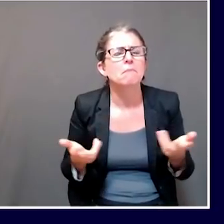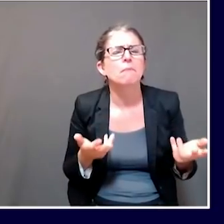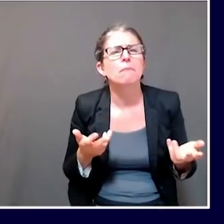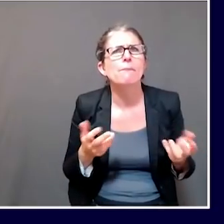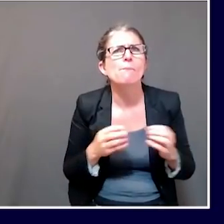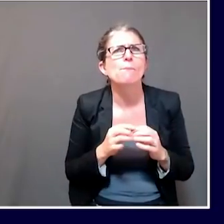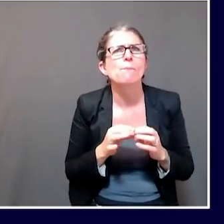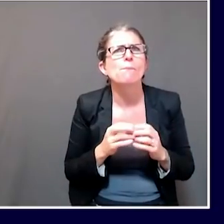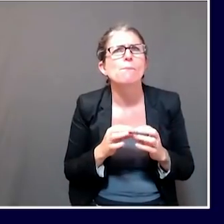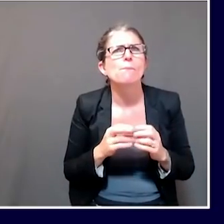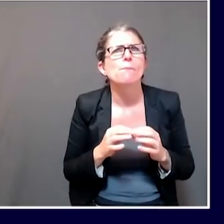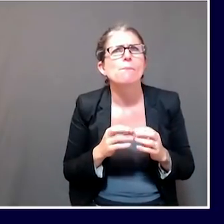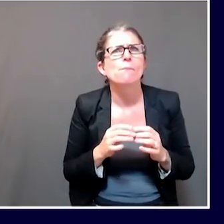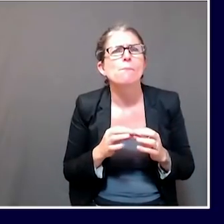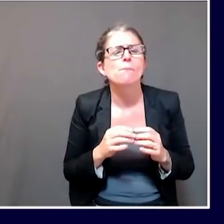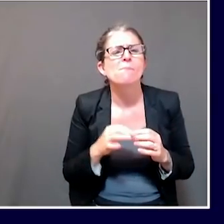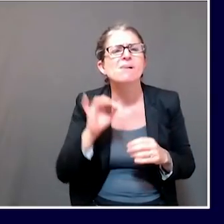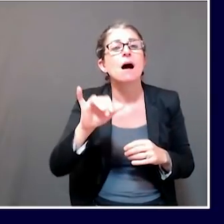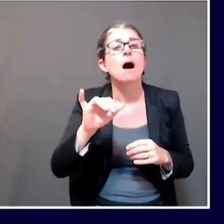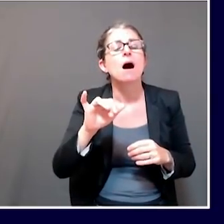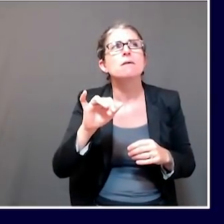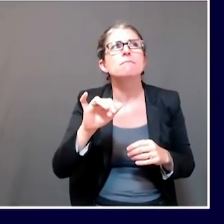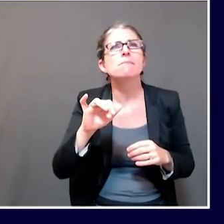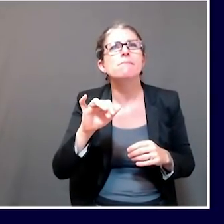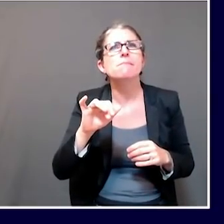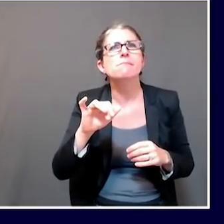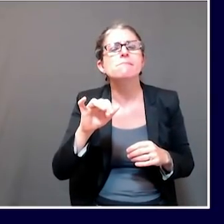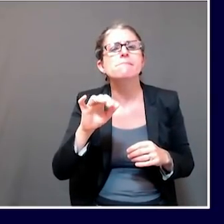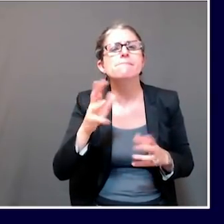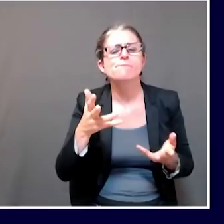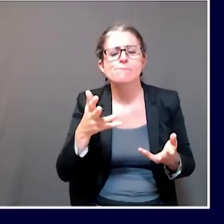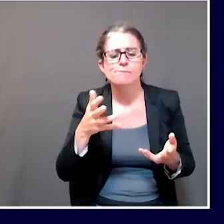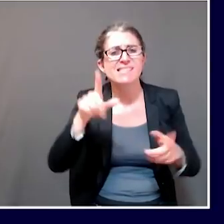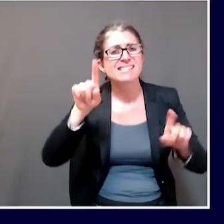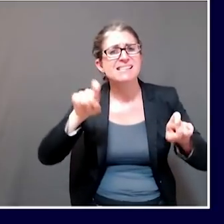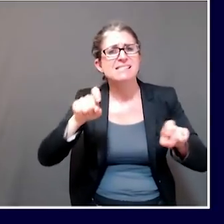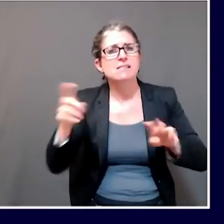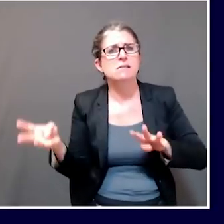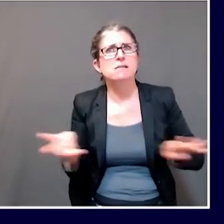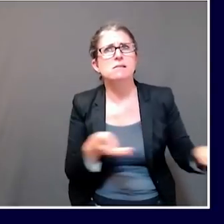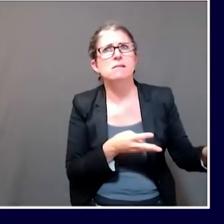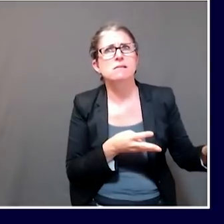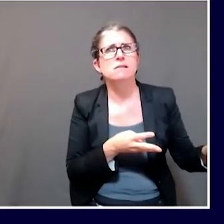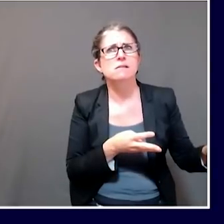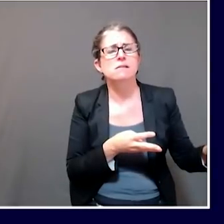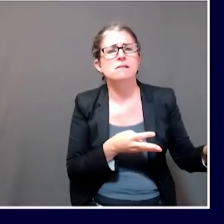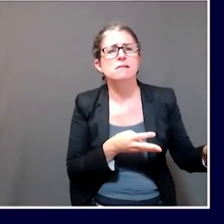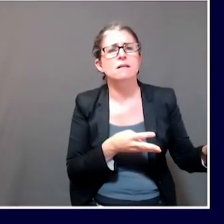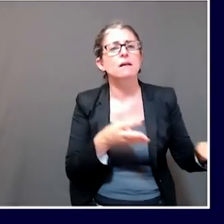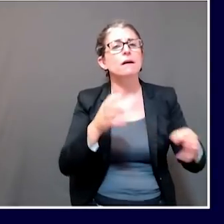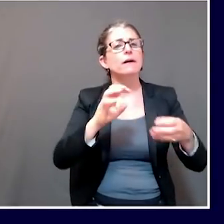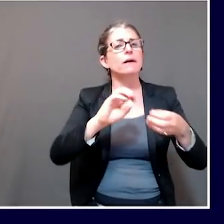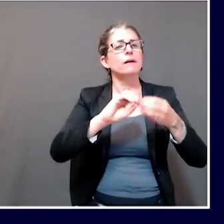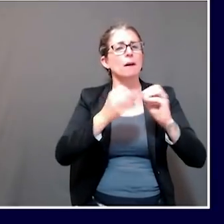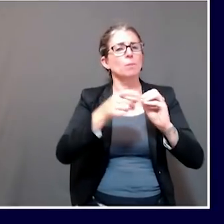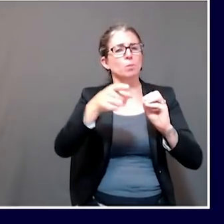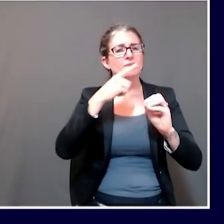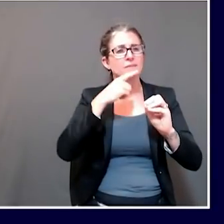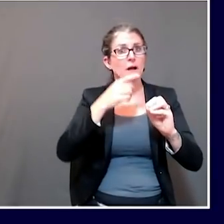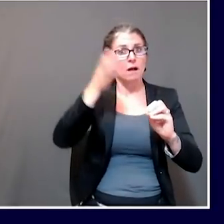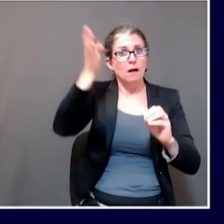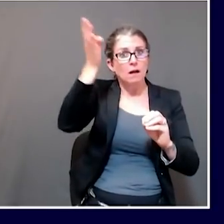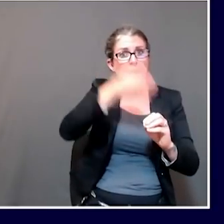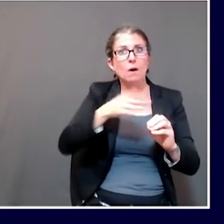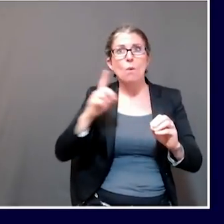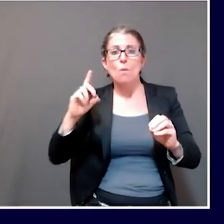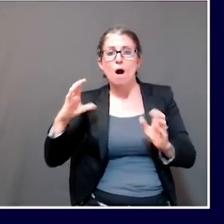of tests done per 100,000. Is that because it's taking longer for the national labs to come